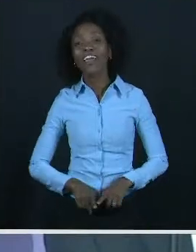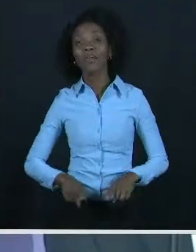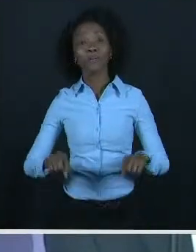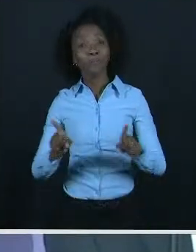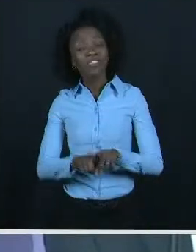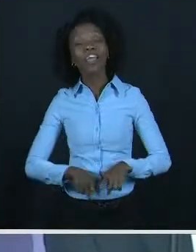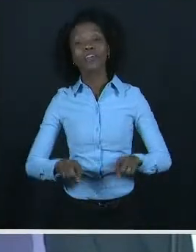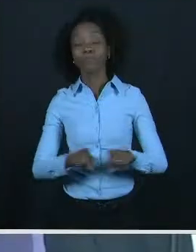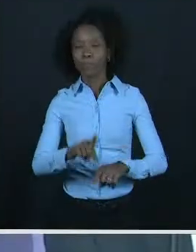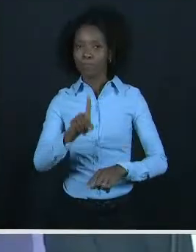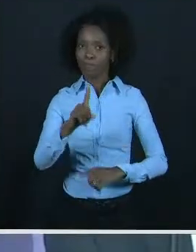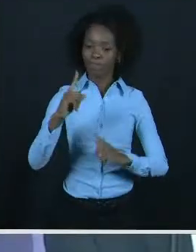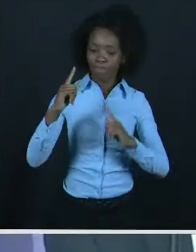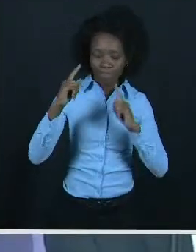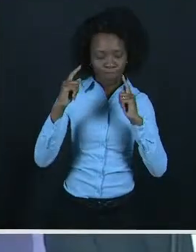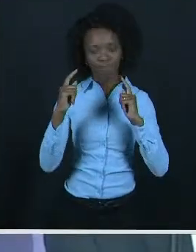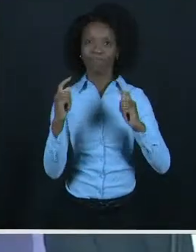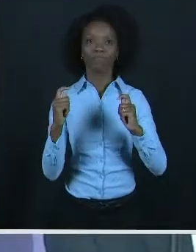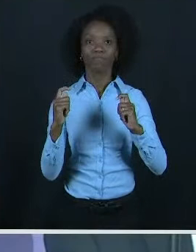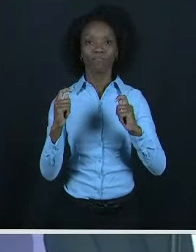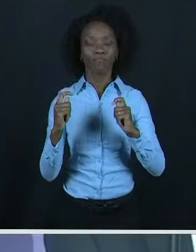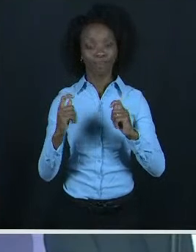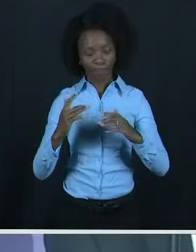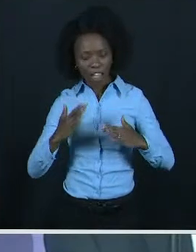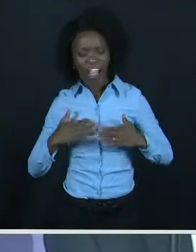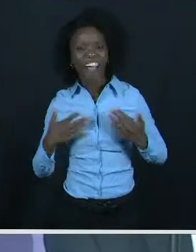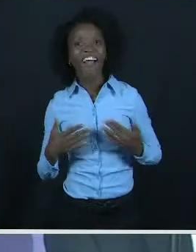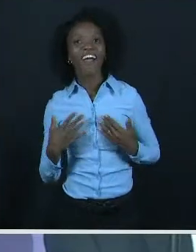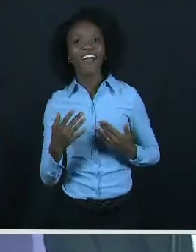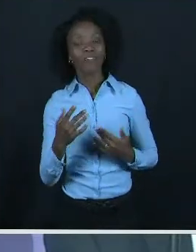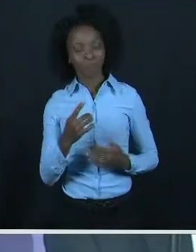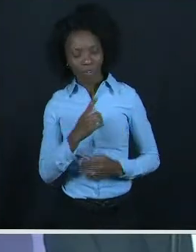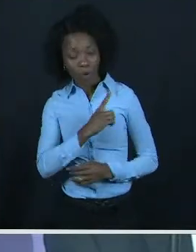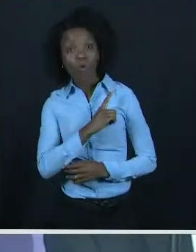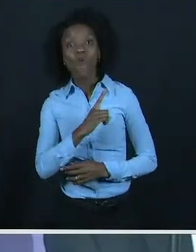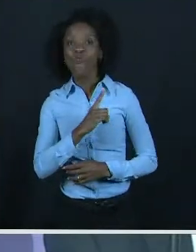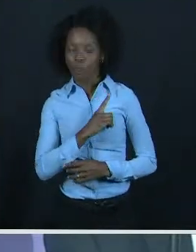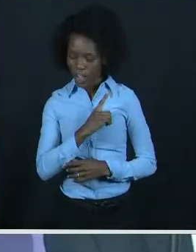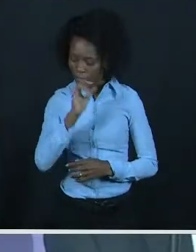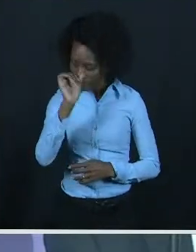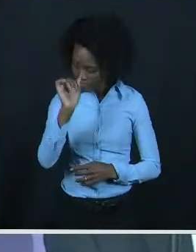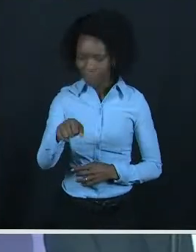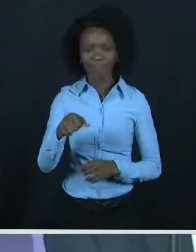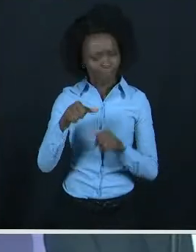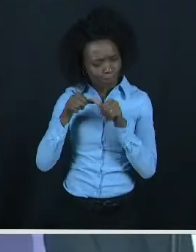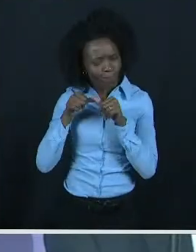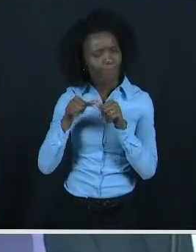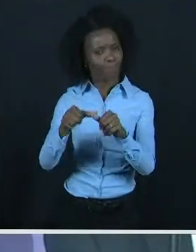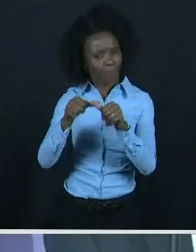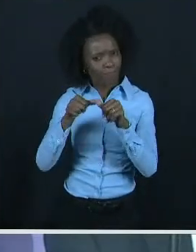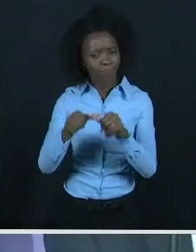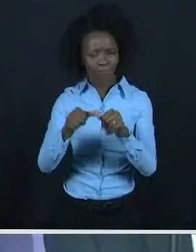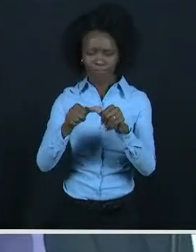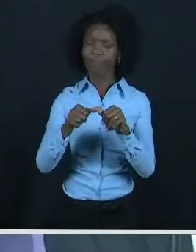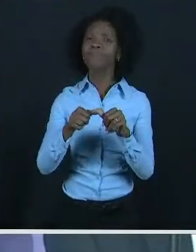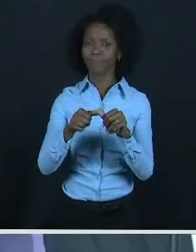so determined and so happy that this story is still being told. But